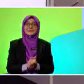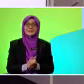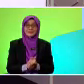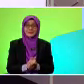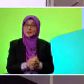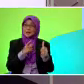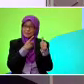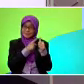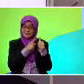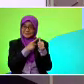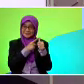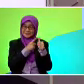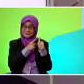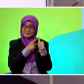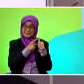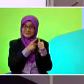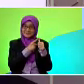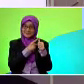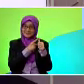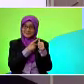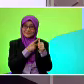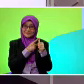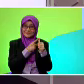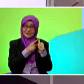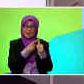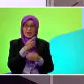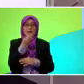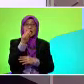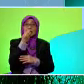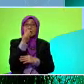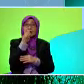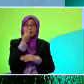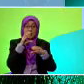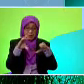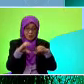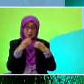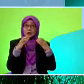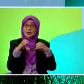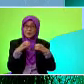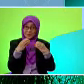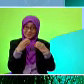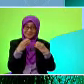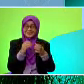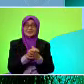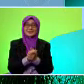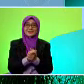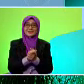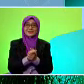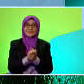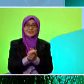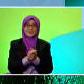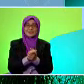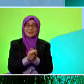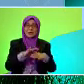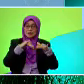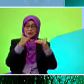Okay, so the first one is in food products manufacturing. Can we hear from one of